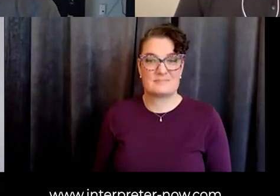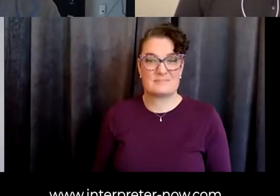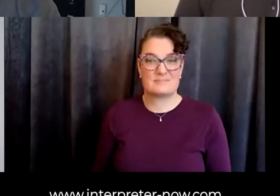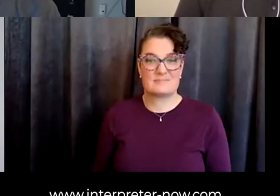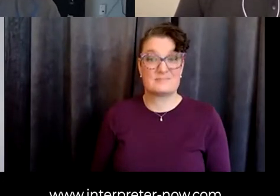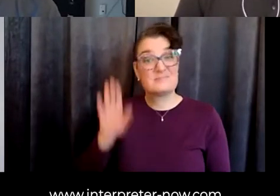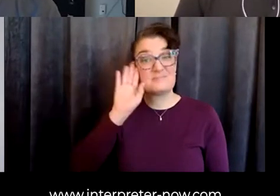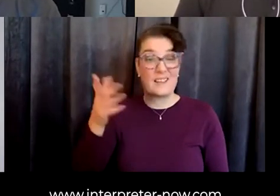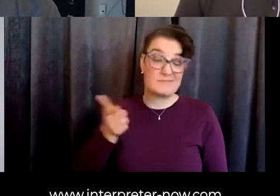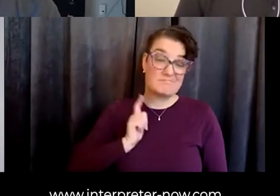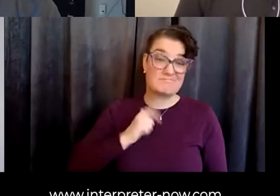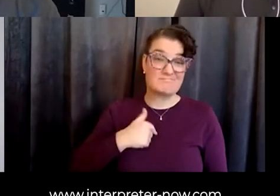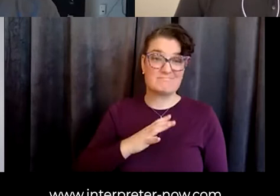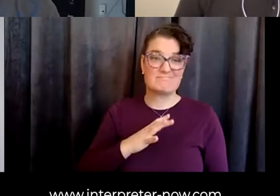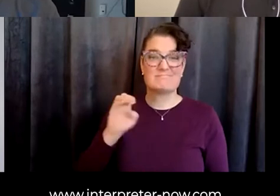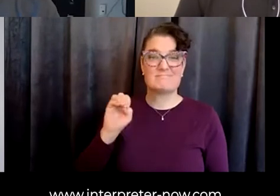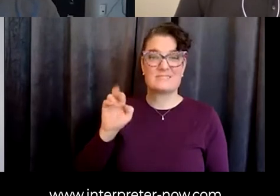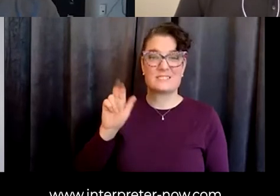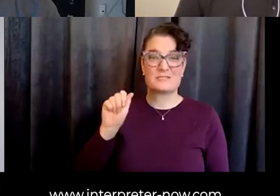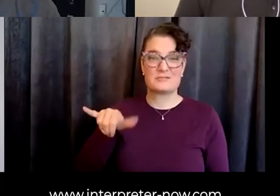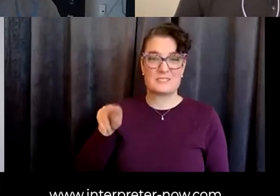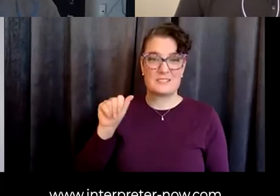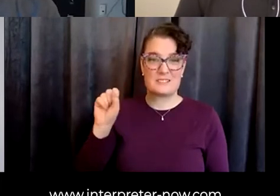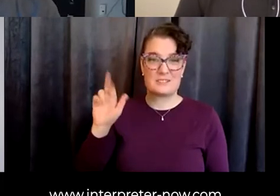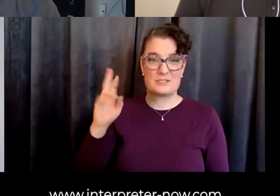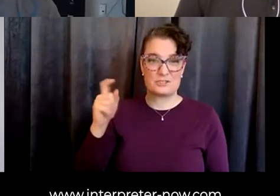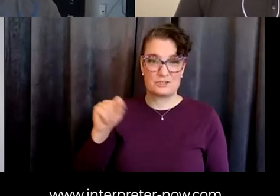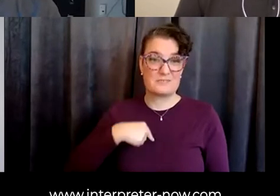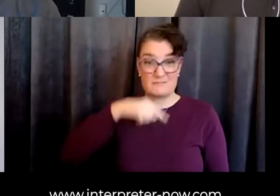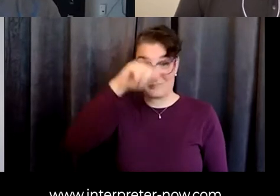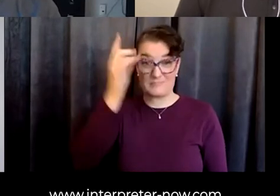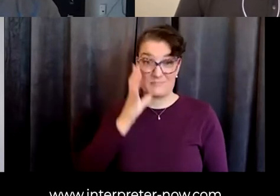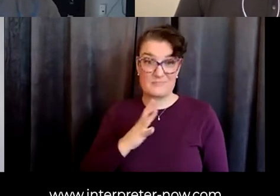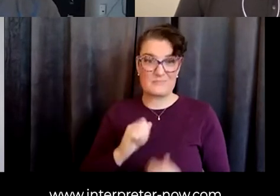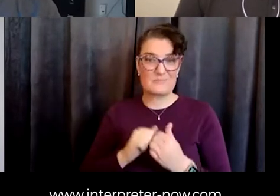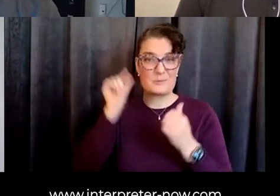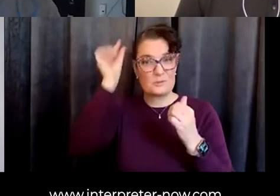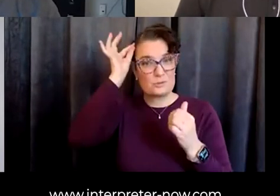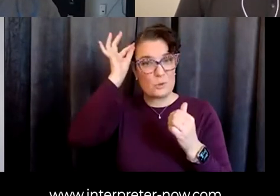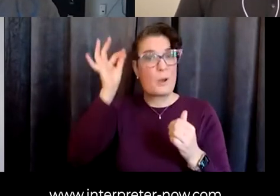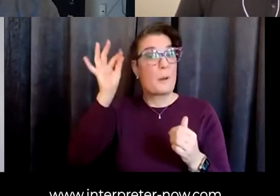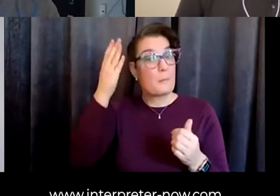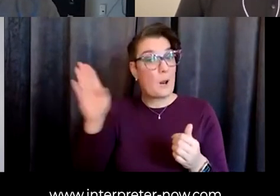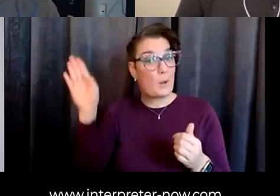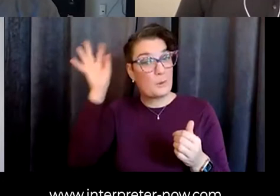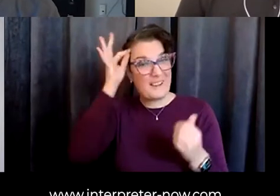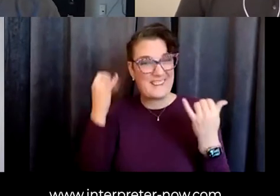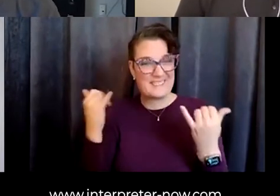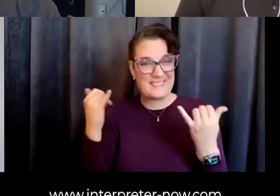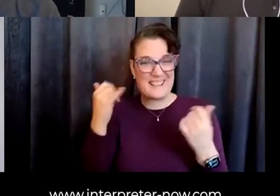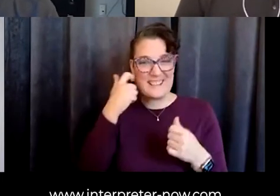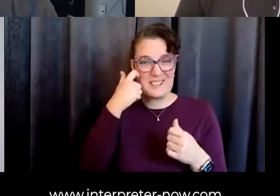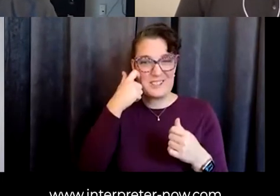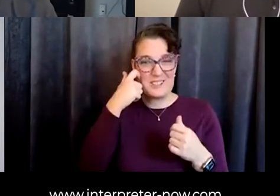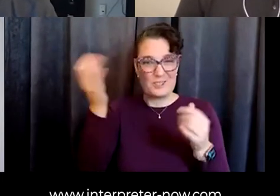Hi, I'll go. I'm Erayna Sargent. I am a black woman with short blue hair today. I just put in the wax